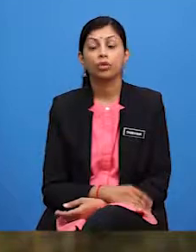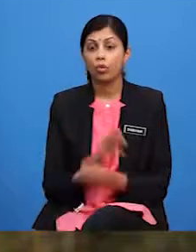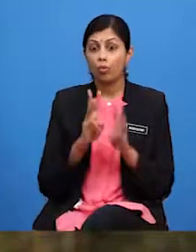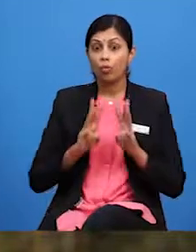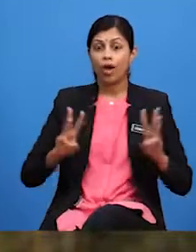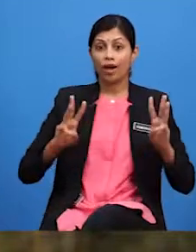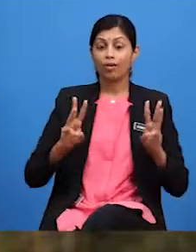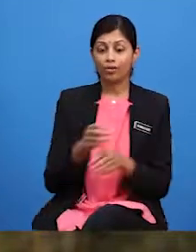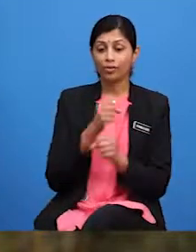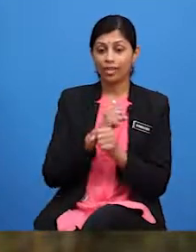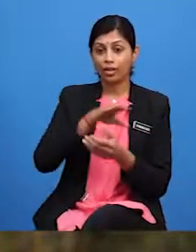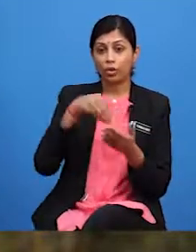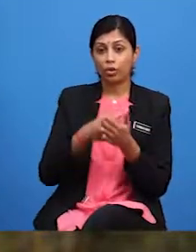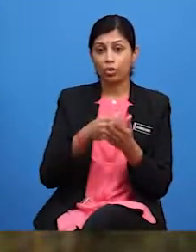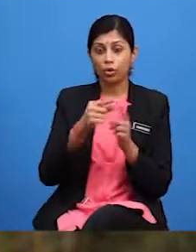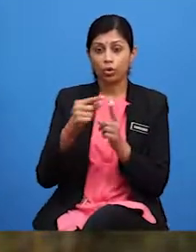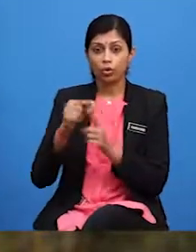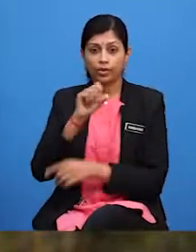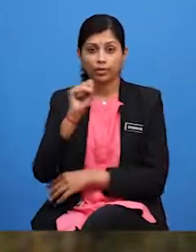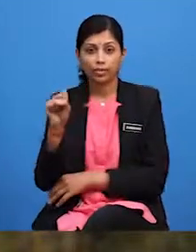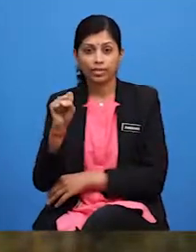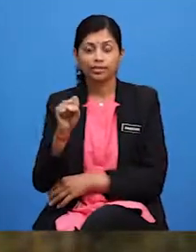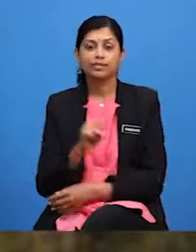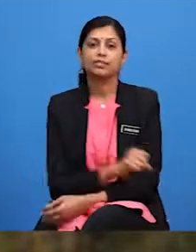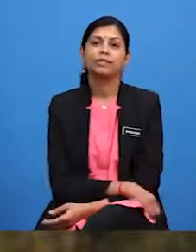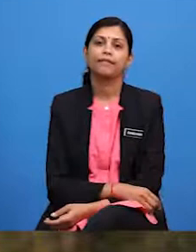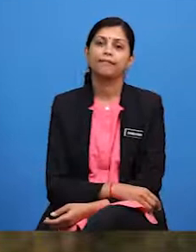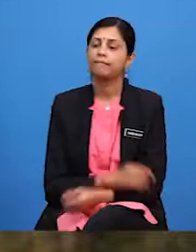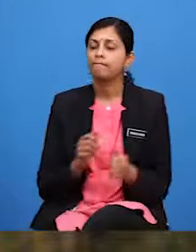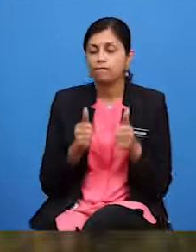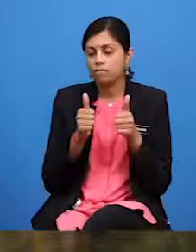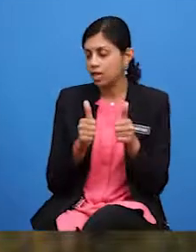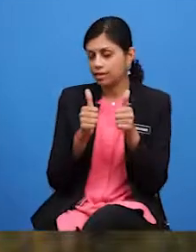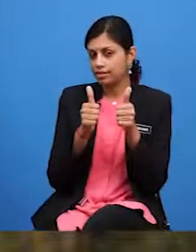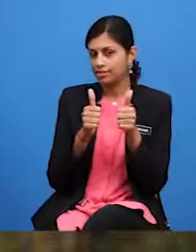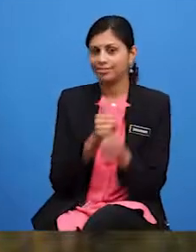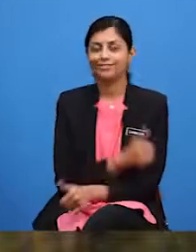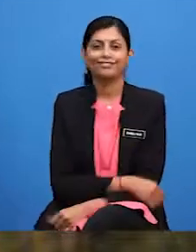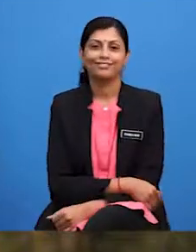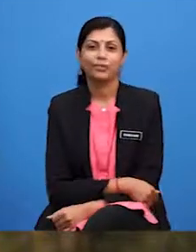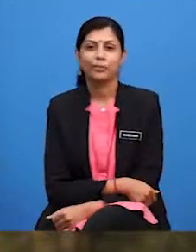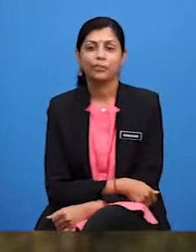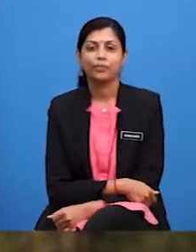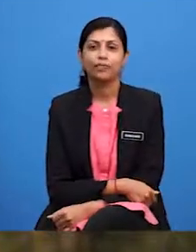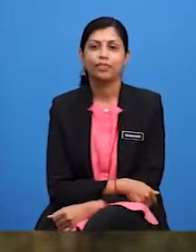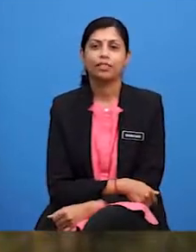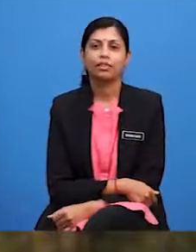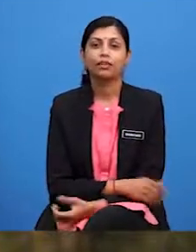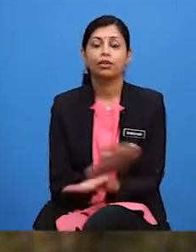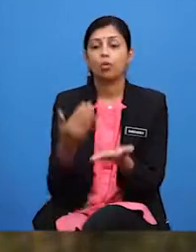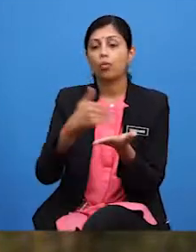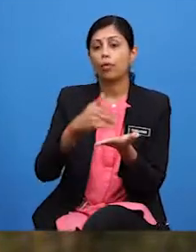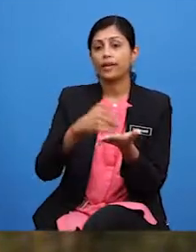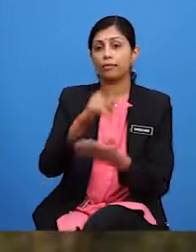to get all the words? That is great work, boys and girls. Now, let's do another